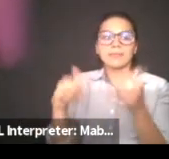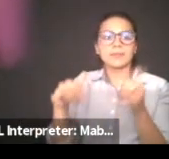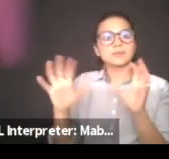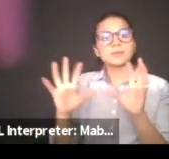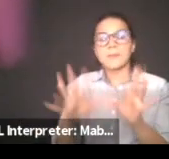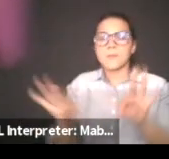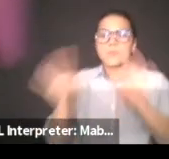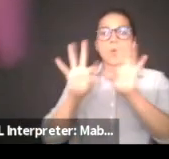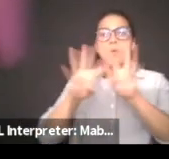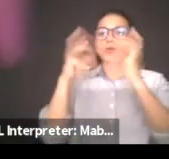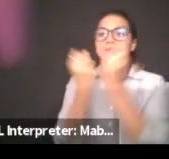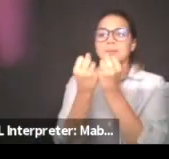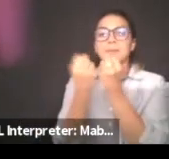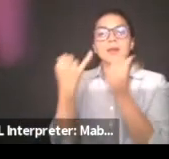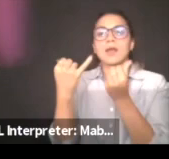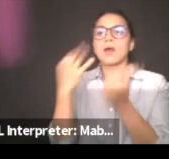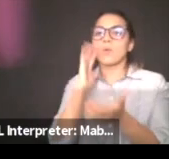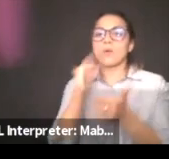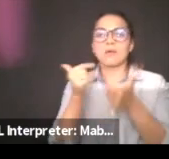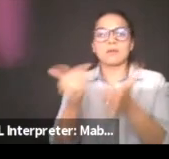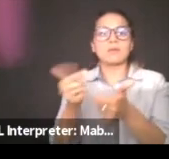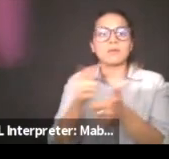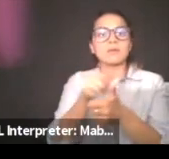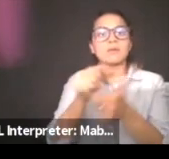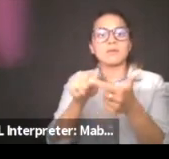them. Next.